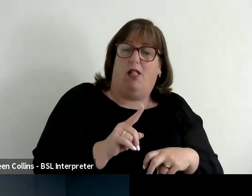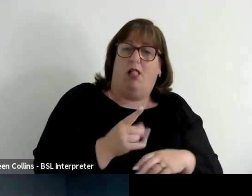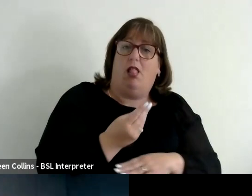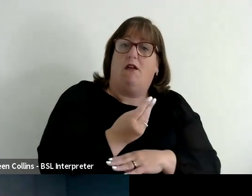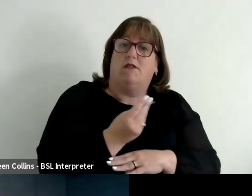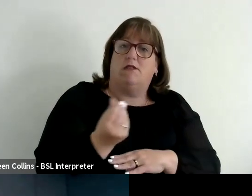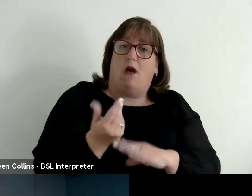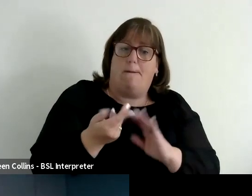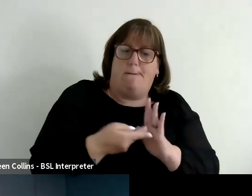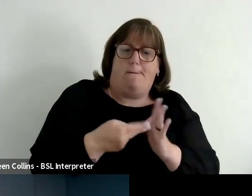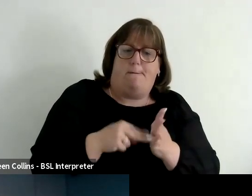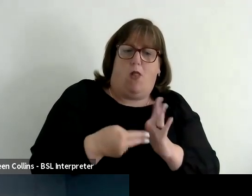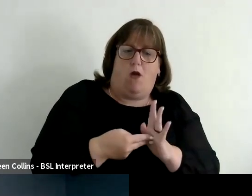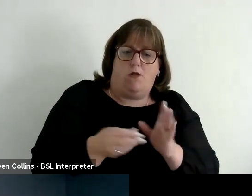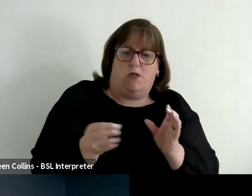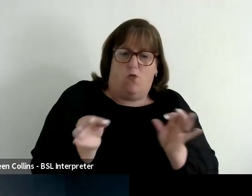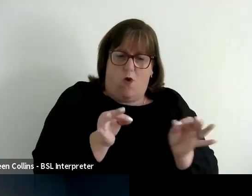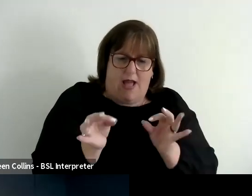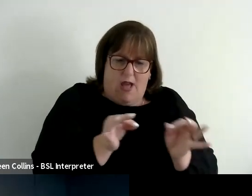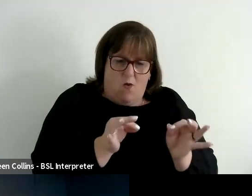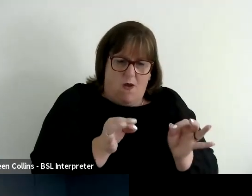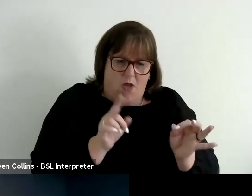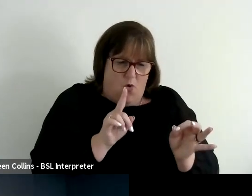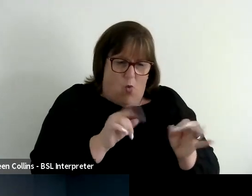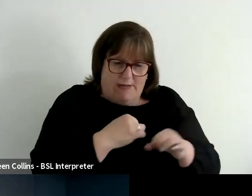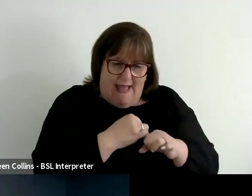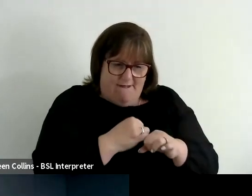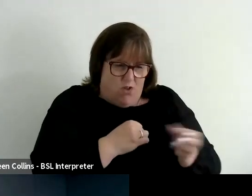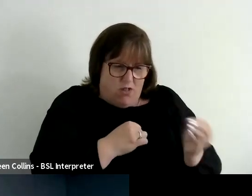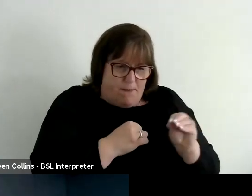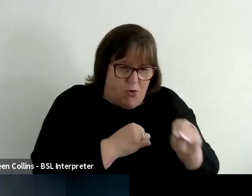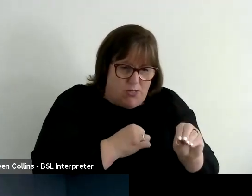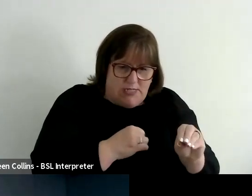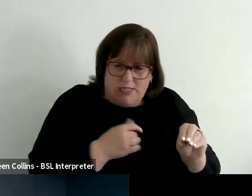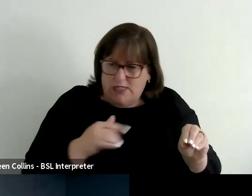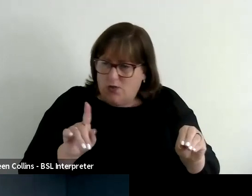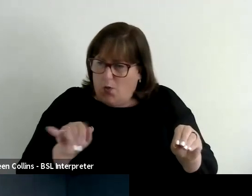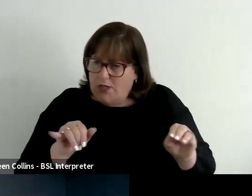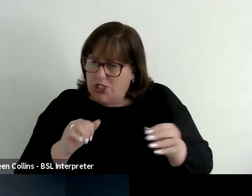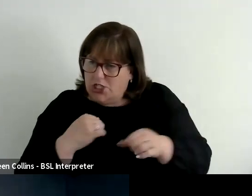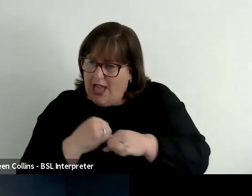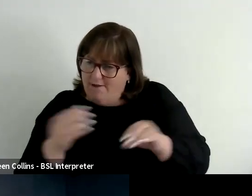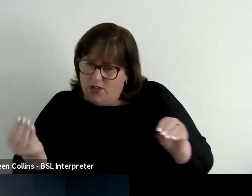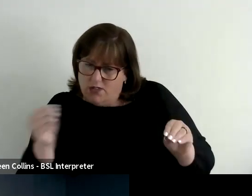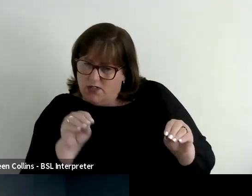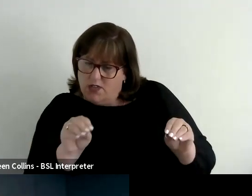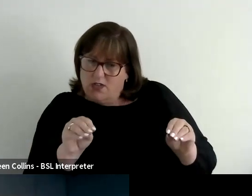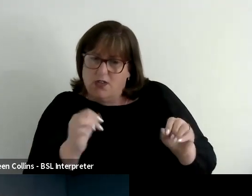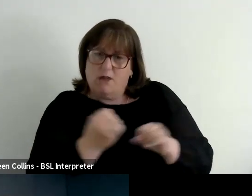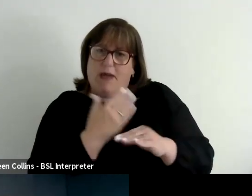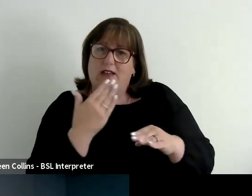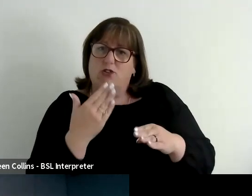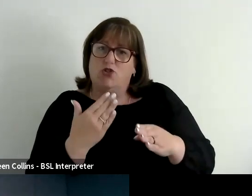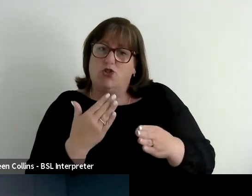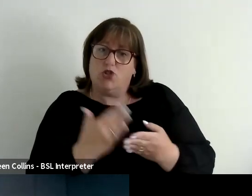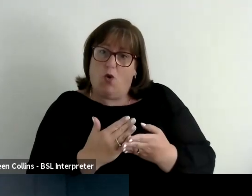out what ads go where. And making sure that there is a match between the programs and the advertising we